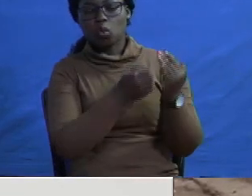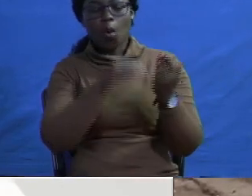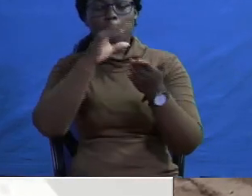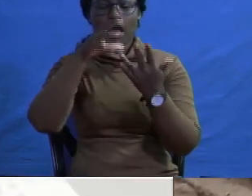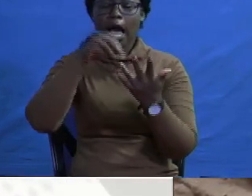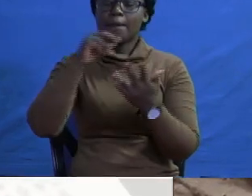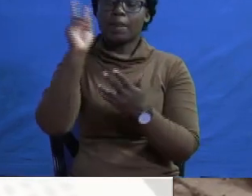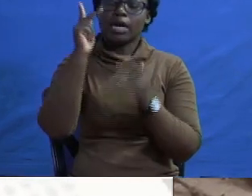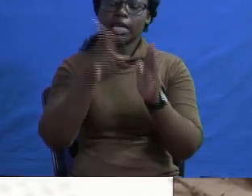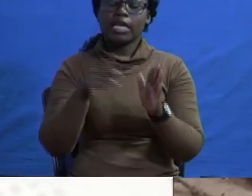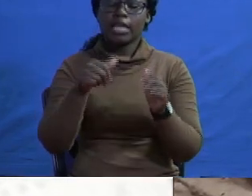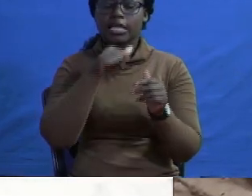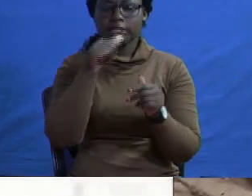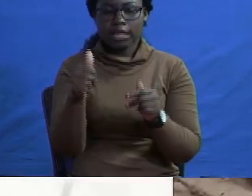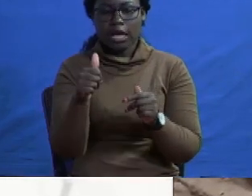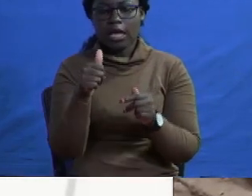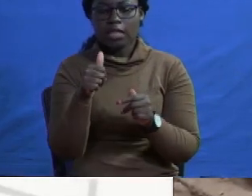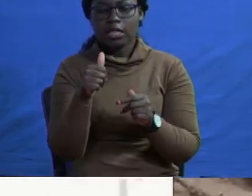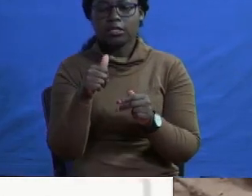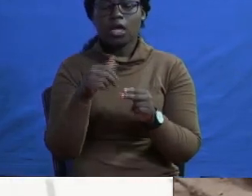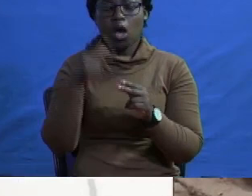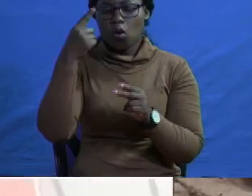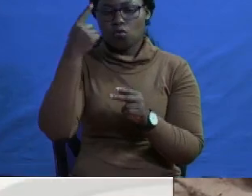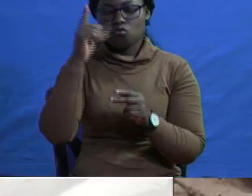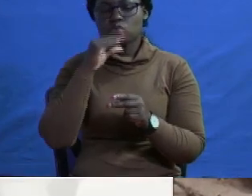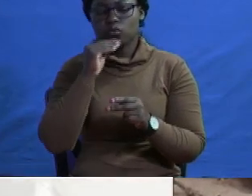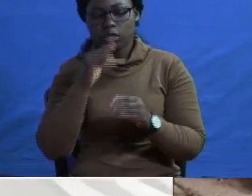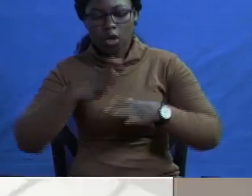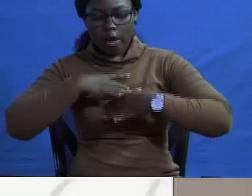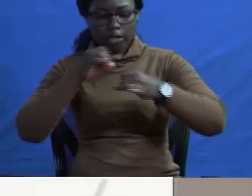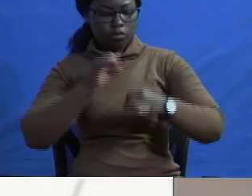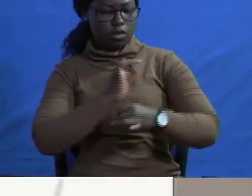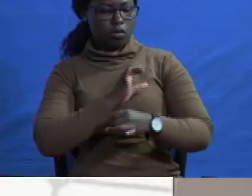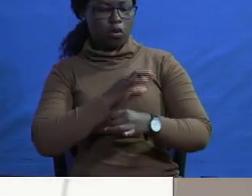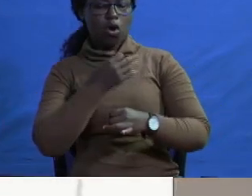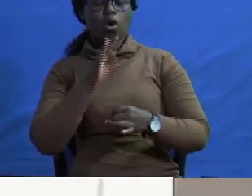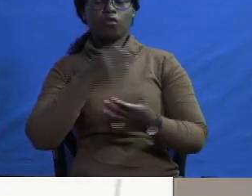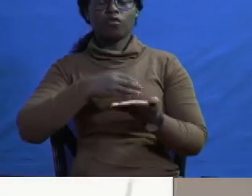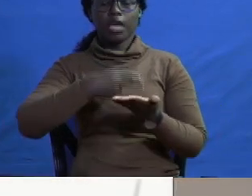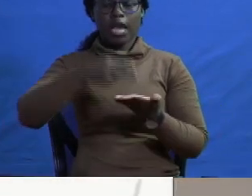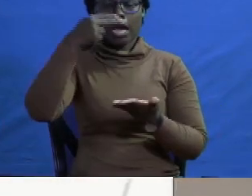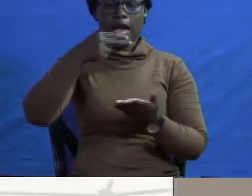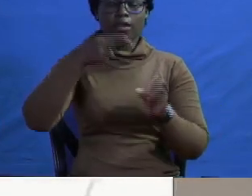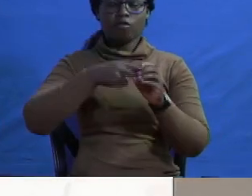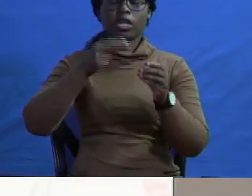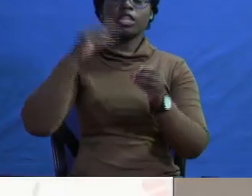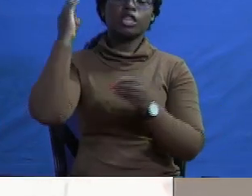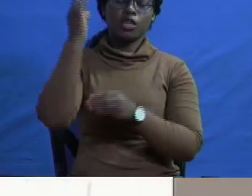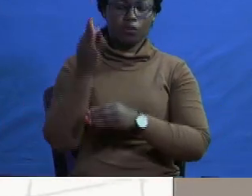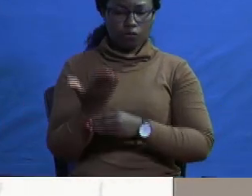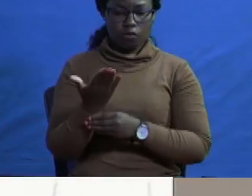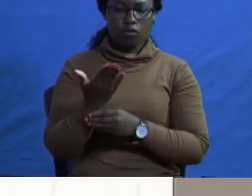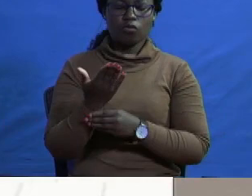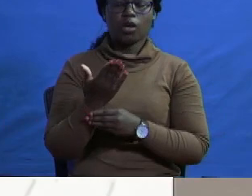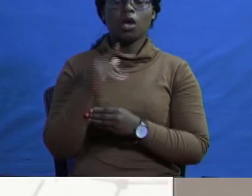Kenyans, some taking to X, formerly known as Twitter, expressing fears of further fuel hike in the near future.